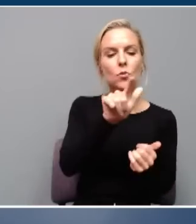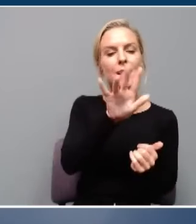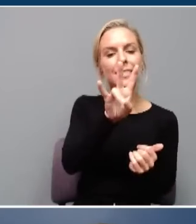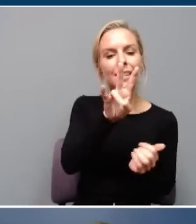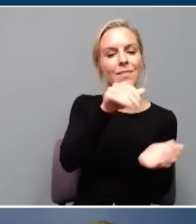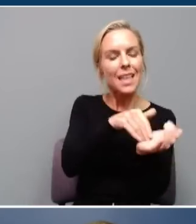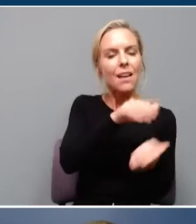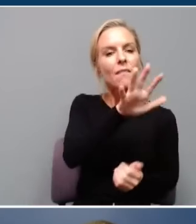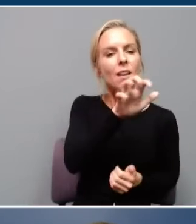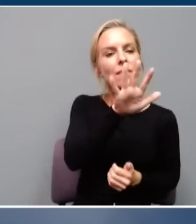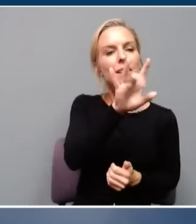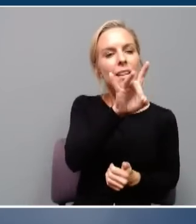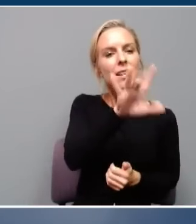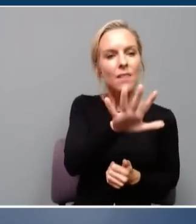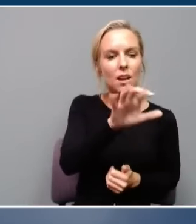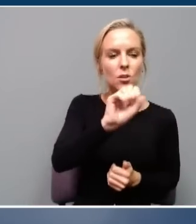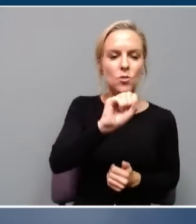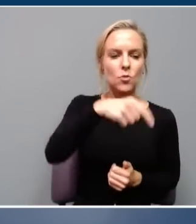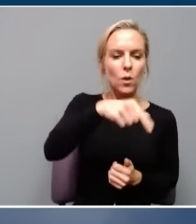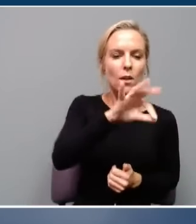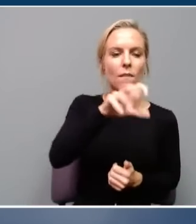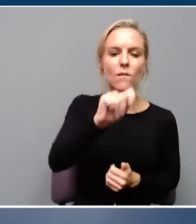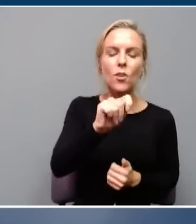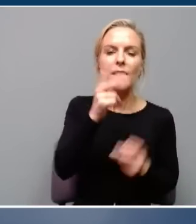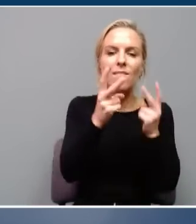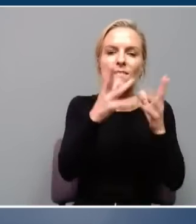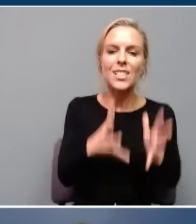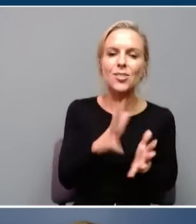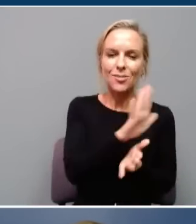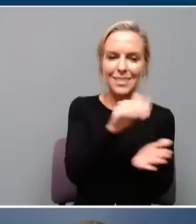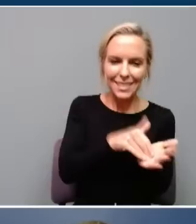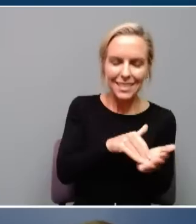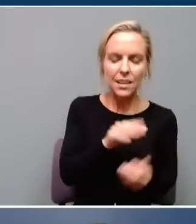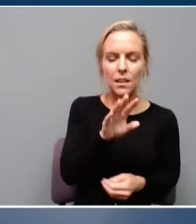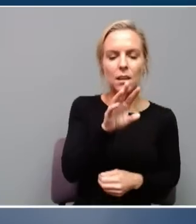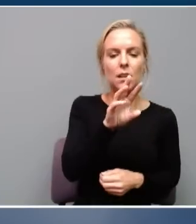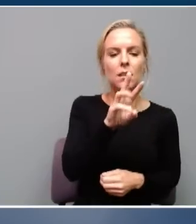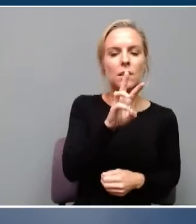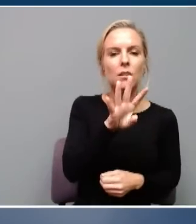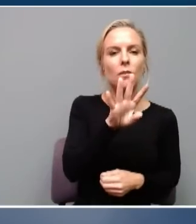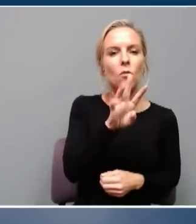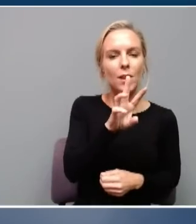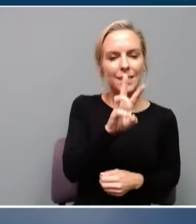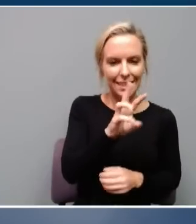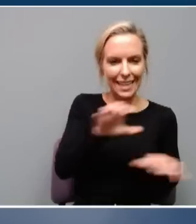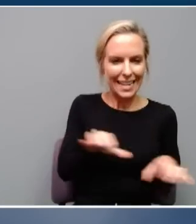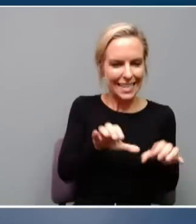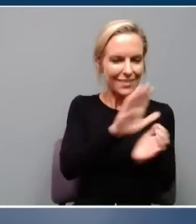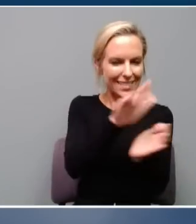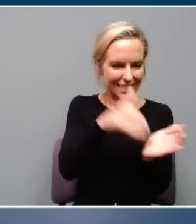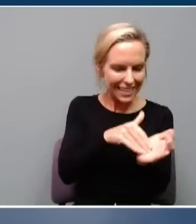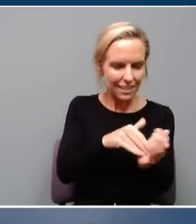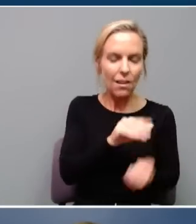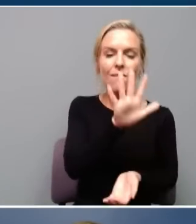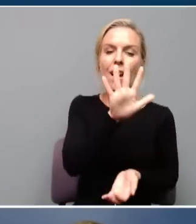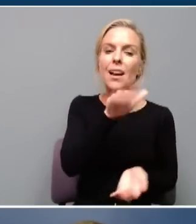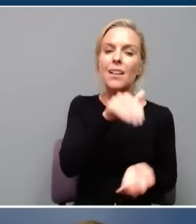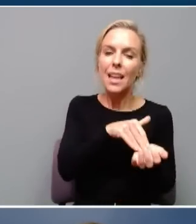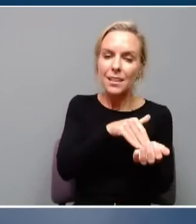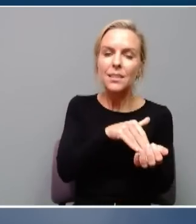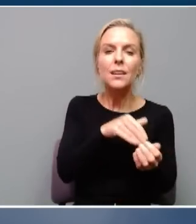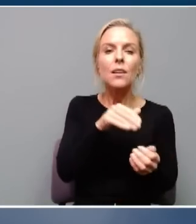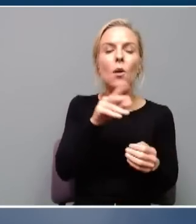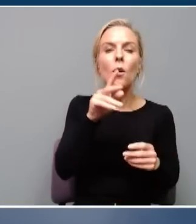27,585 square foot visitor center, a 4,600 square foot activity center, a 5,000 person